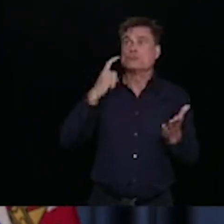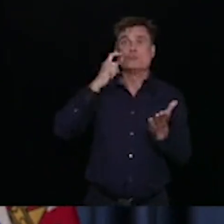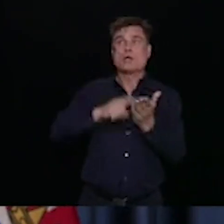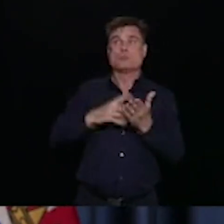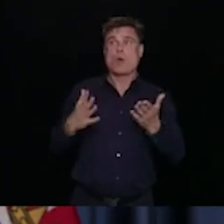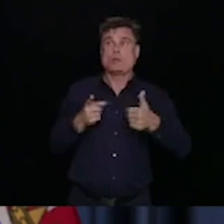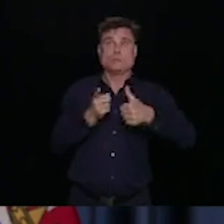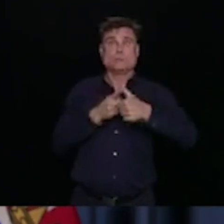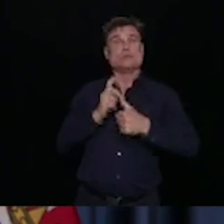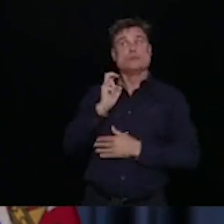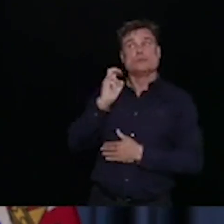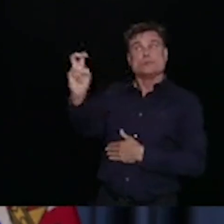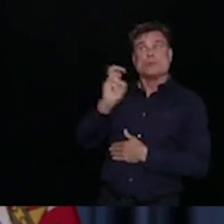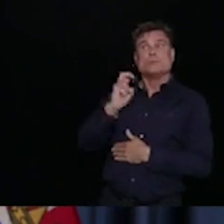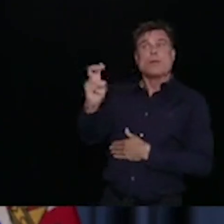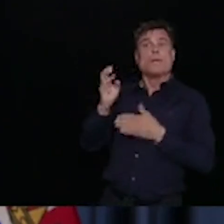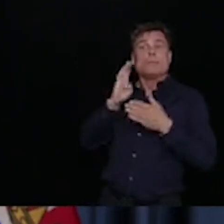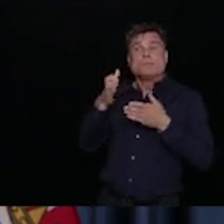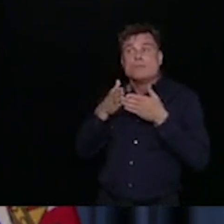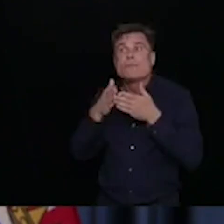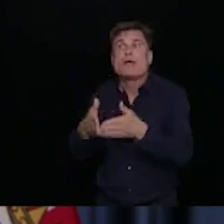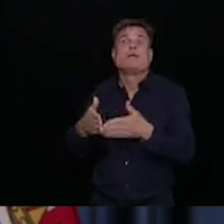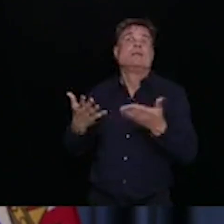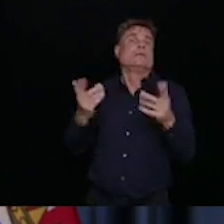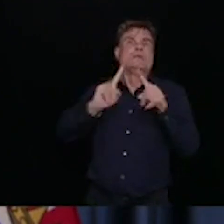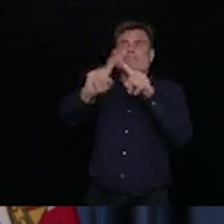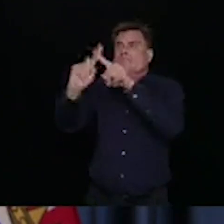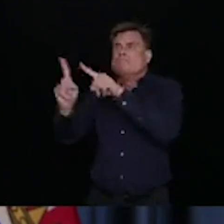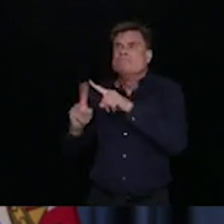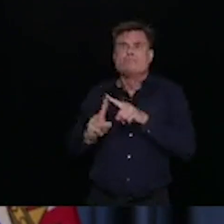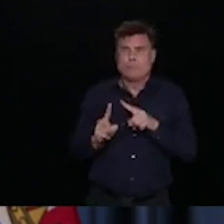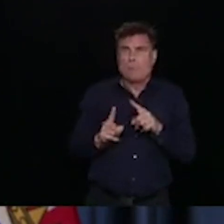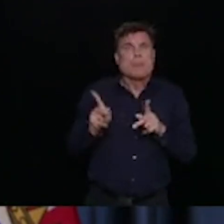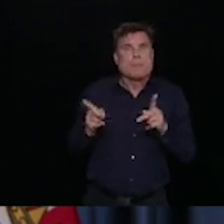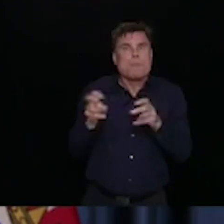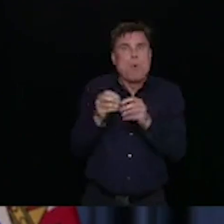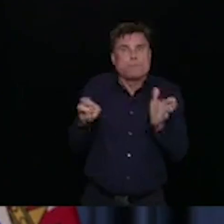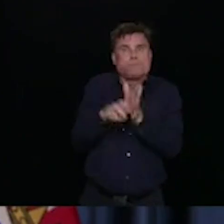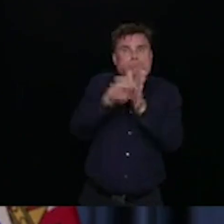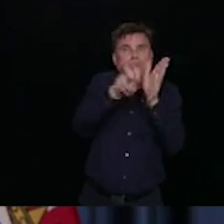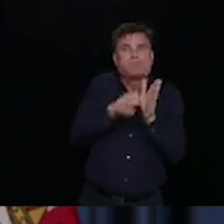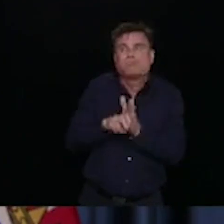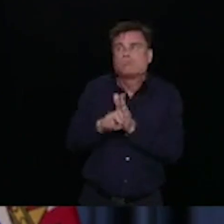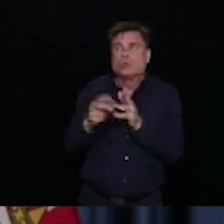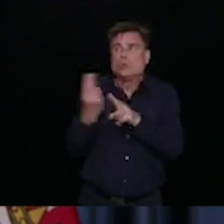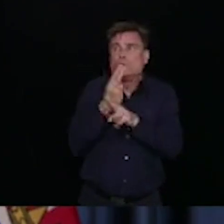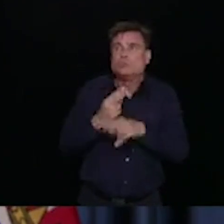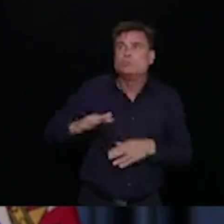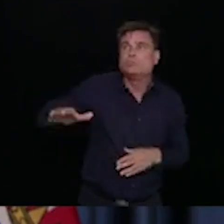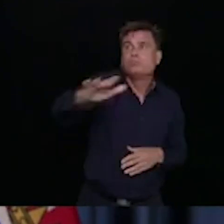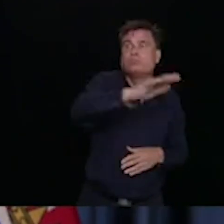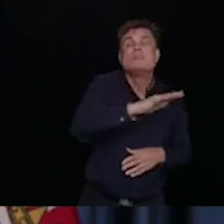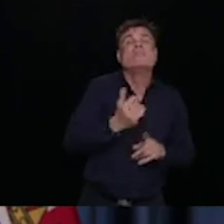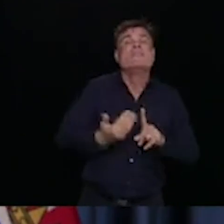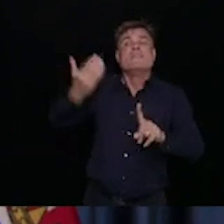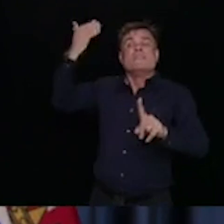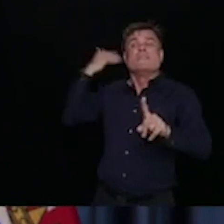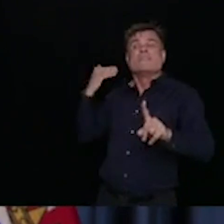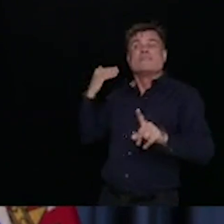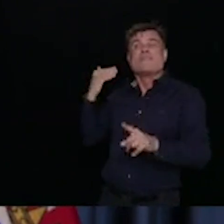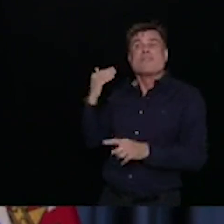transit, ferry use, all going up, not even remotely close to the numbers that we had pre-pandemic, but we've